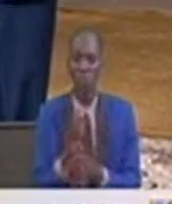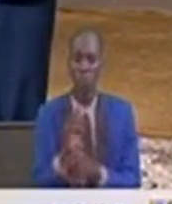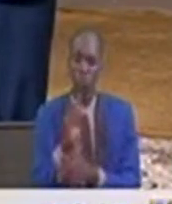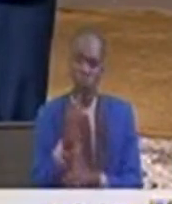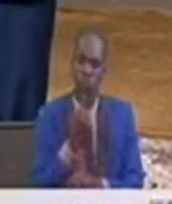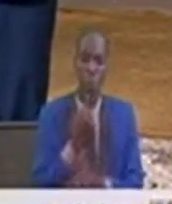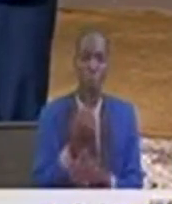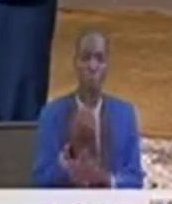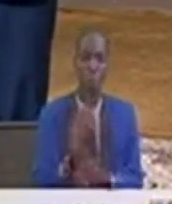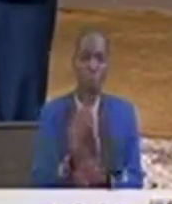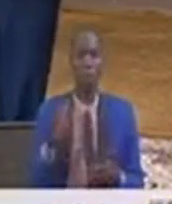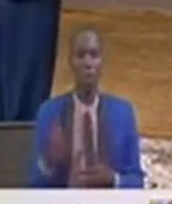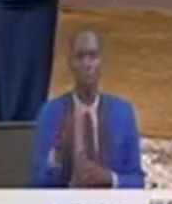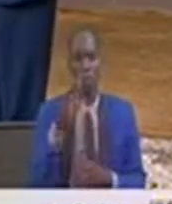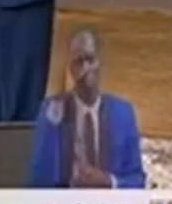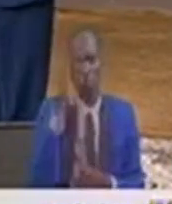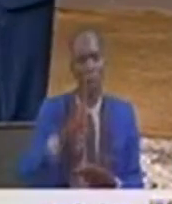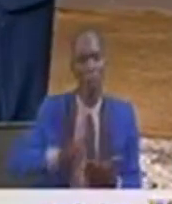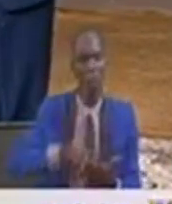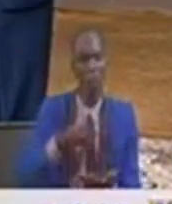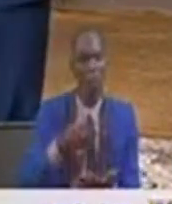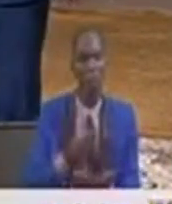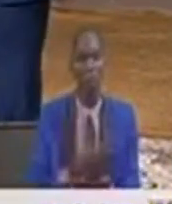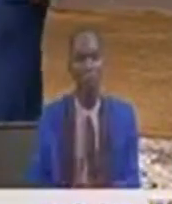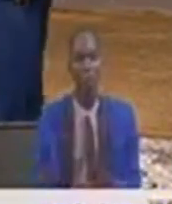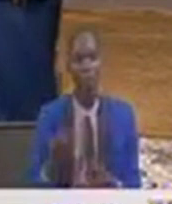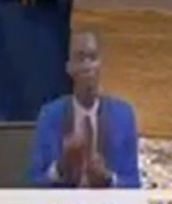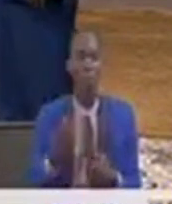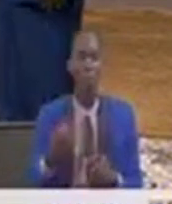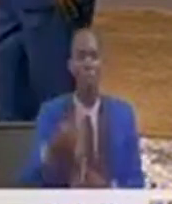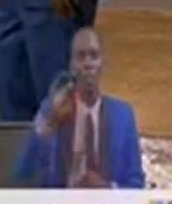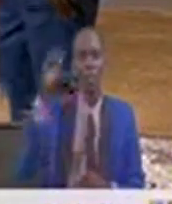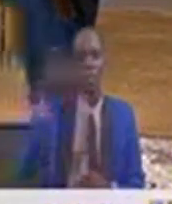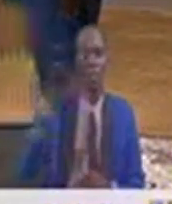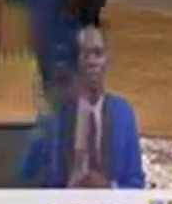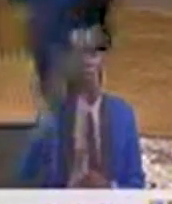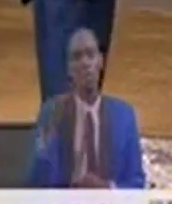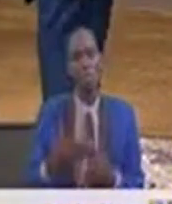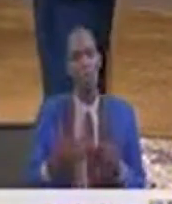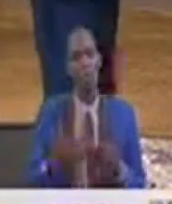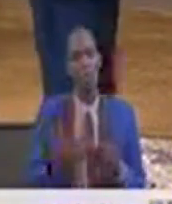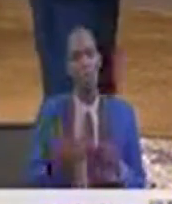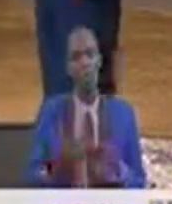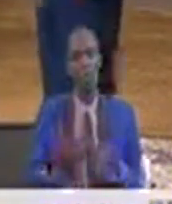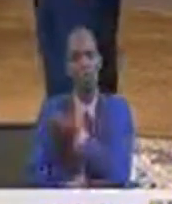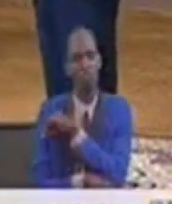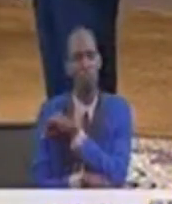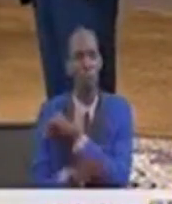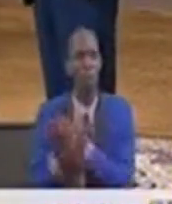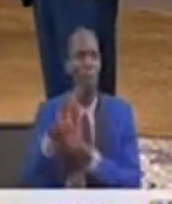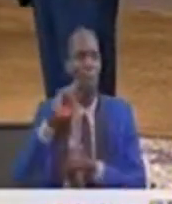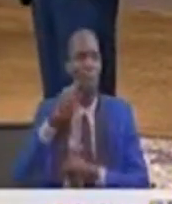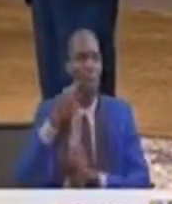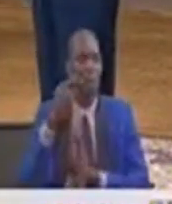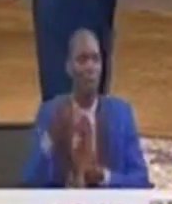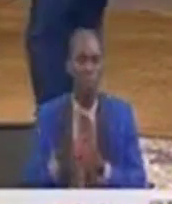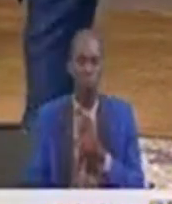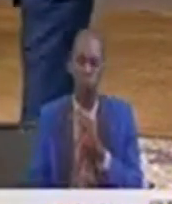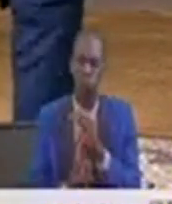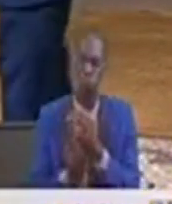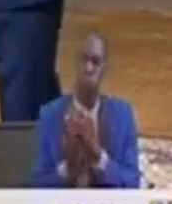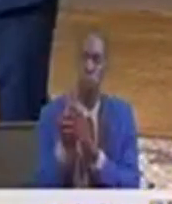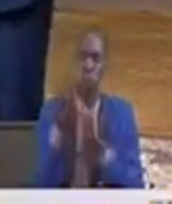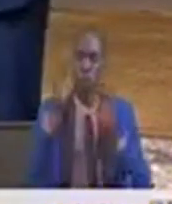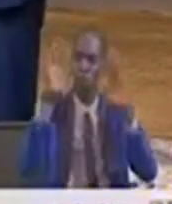fail of the grace of God, lest any root of bitterness springing up trouble